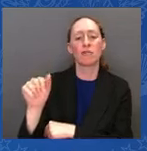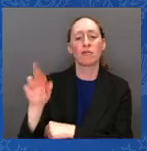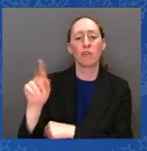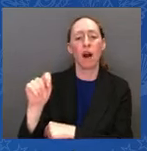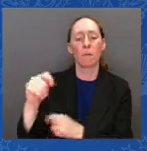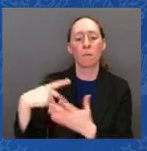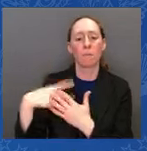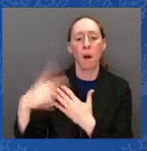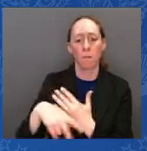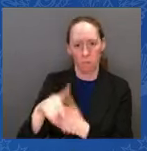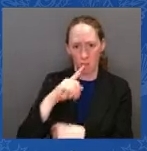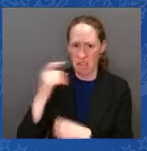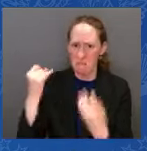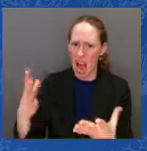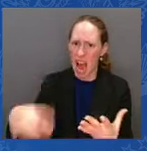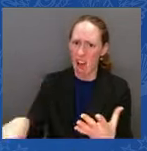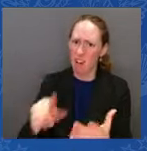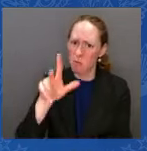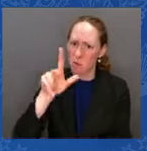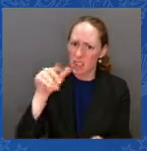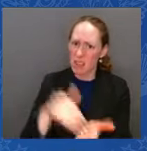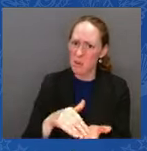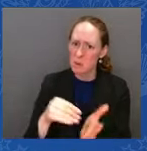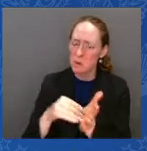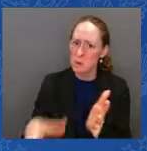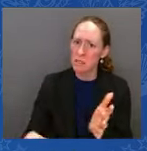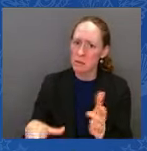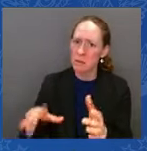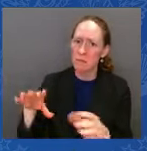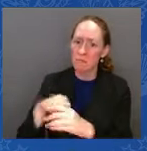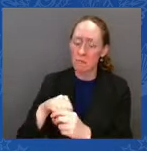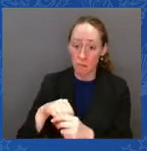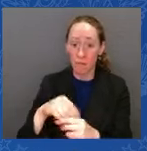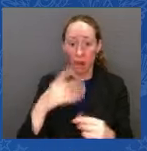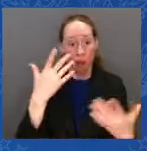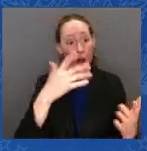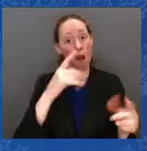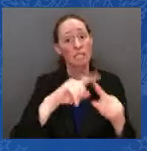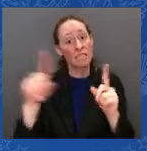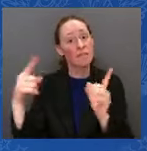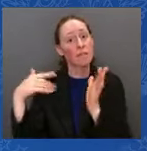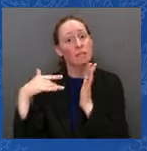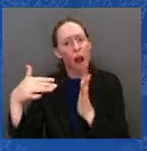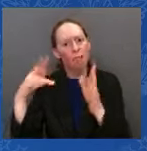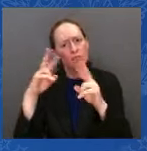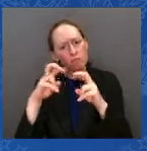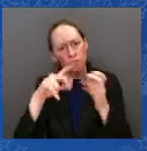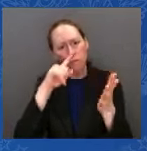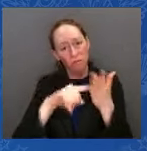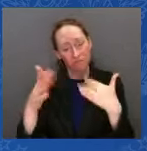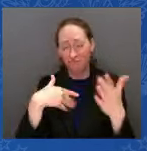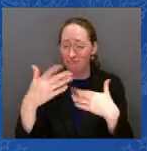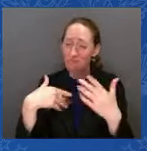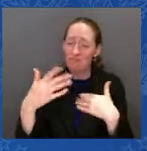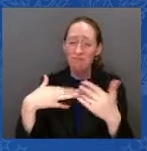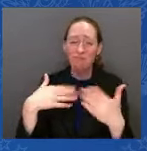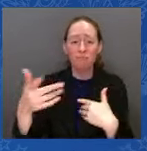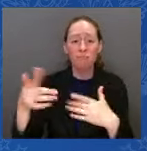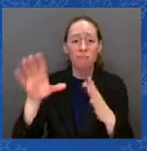alone, we should be sending, all the studies show that if we sent, no matter what the background of a child, if we sent that child